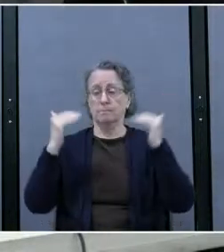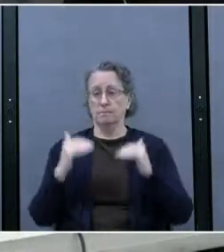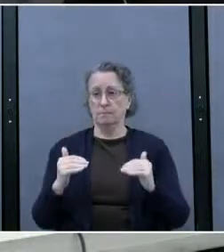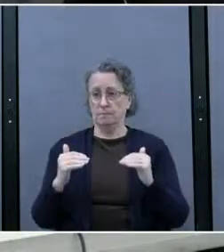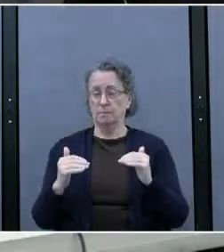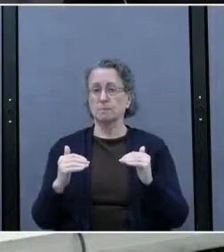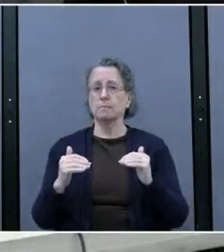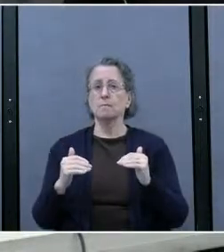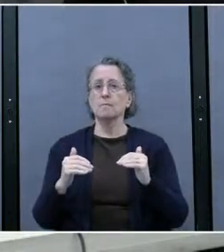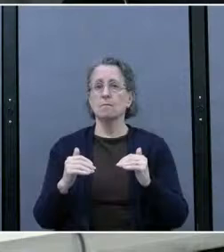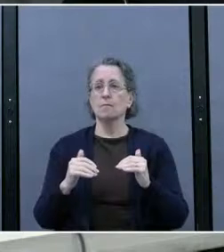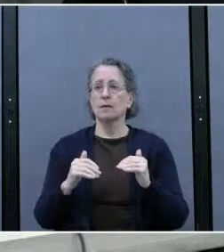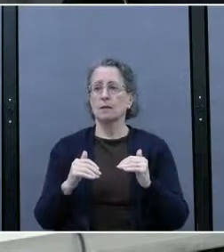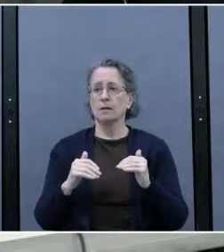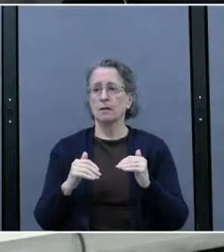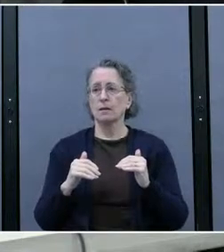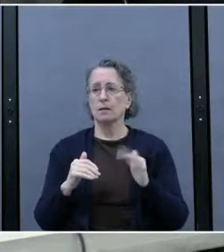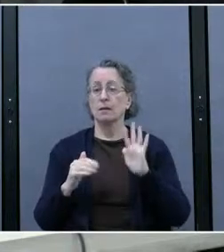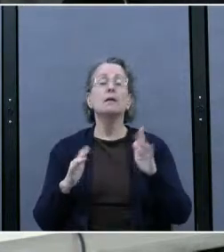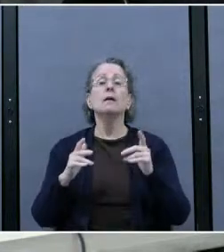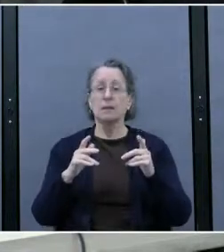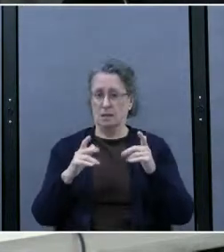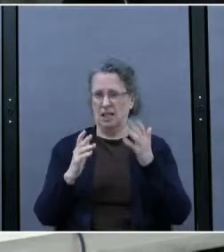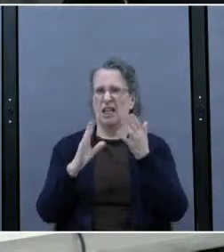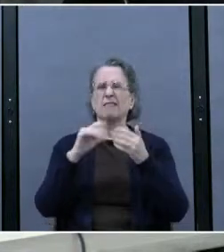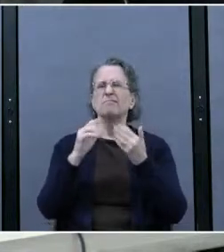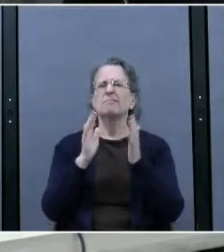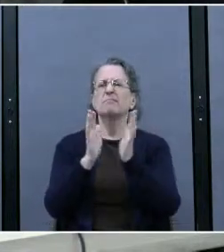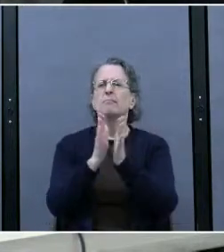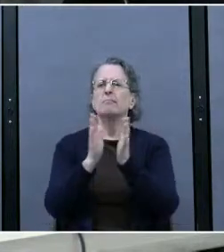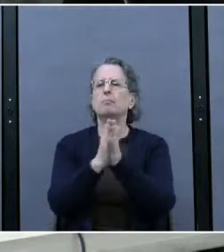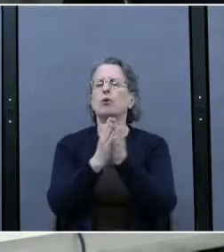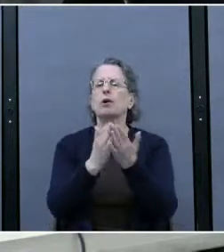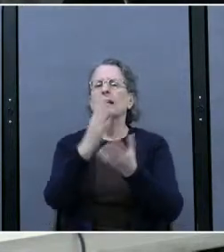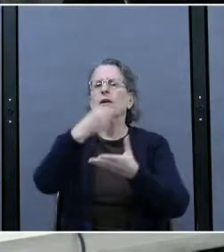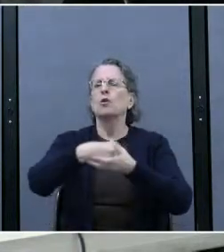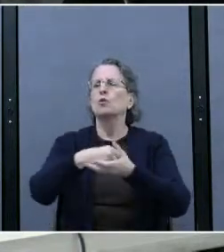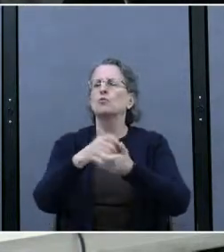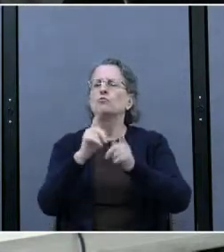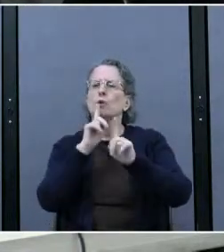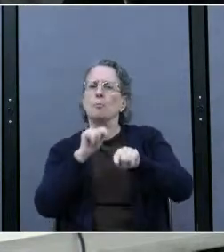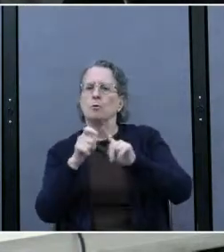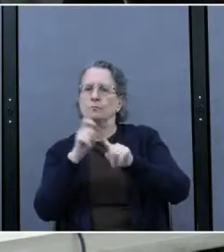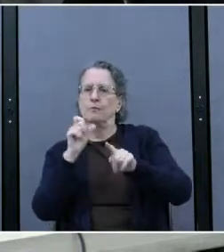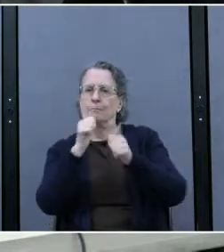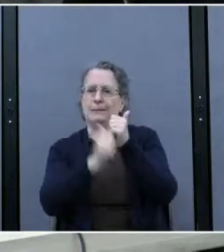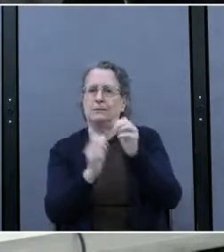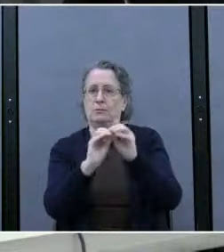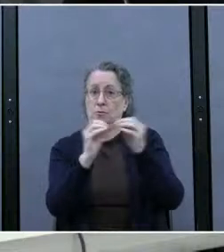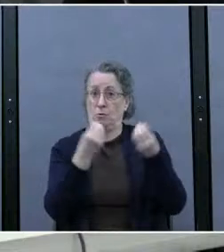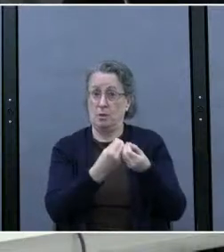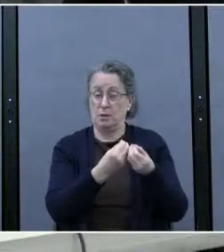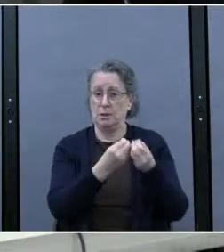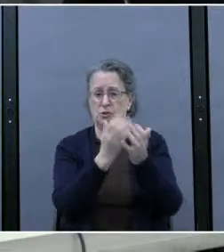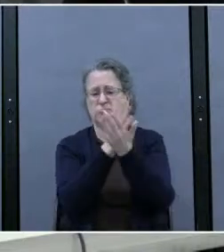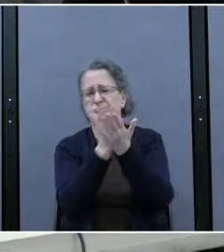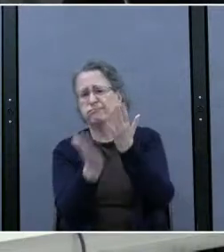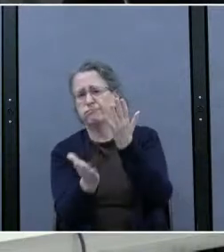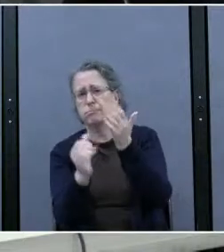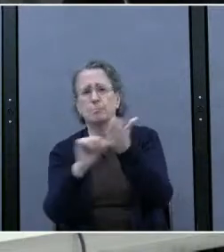kind of like reports later on in